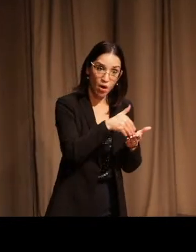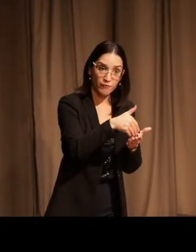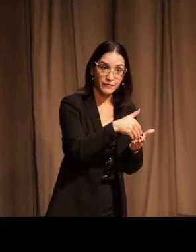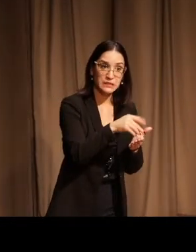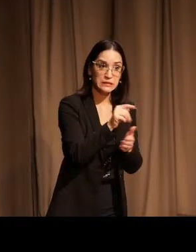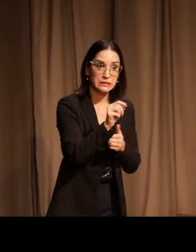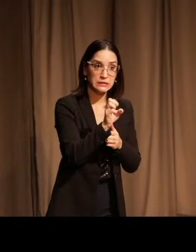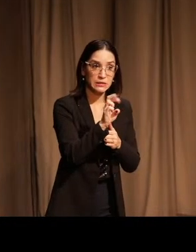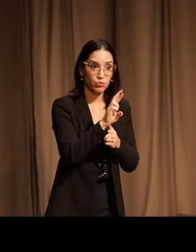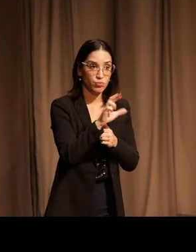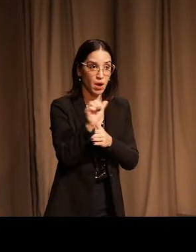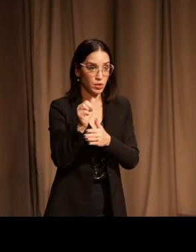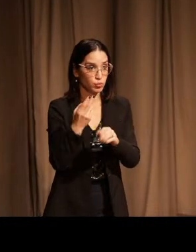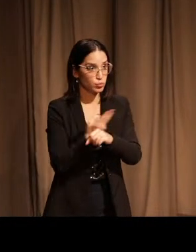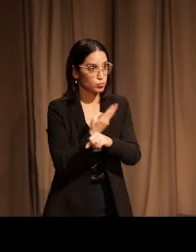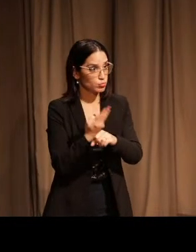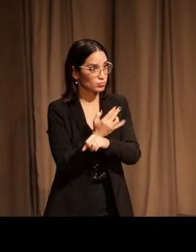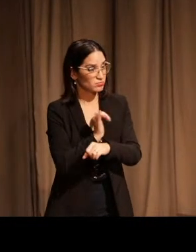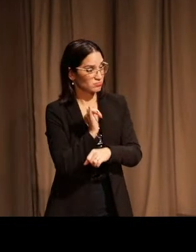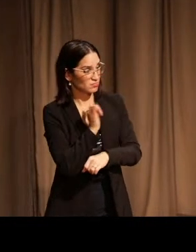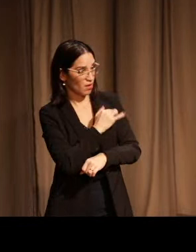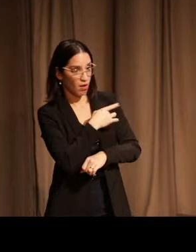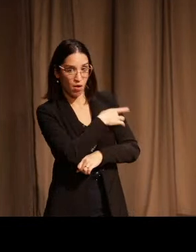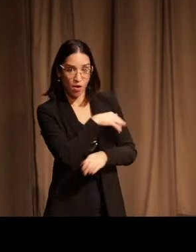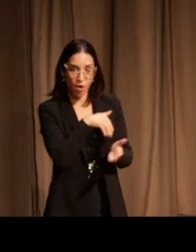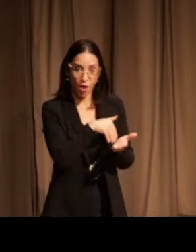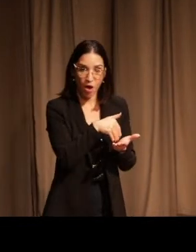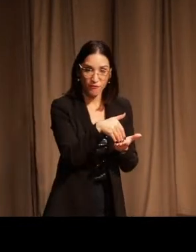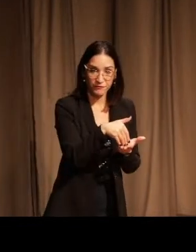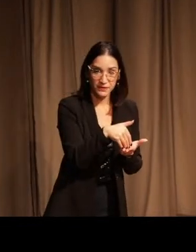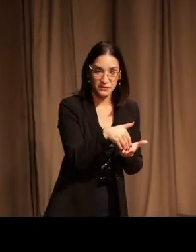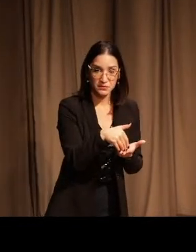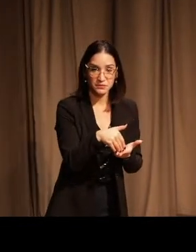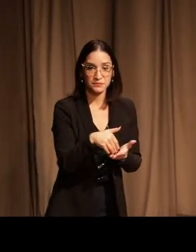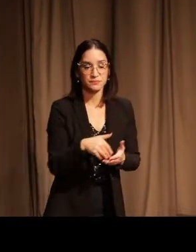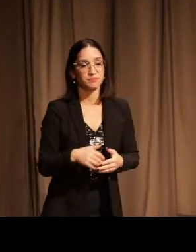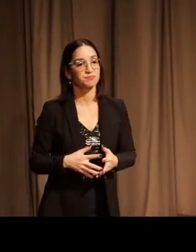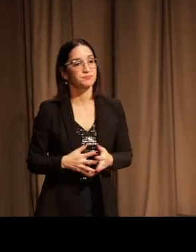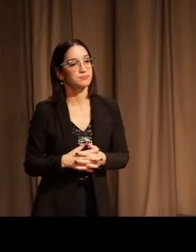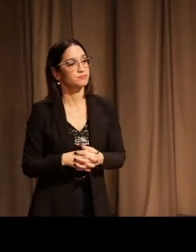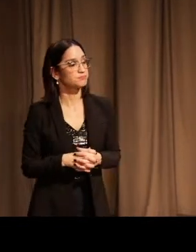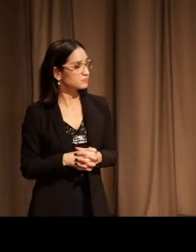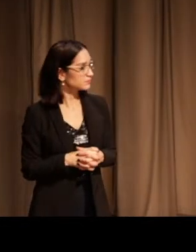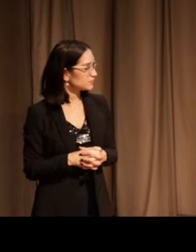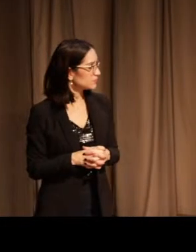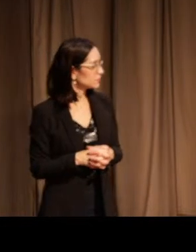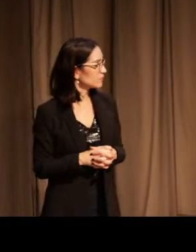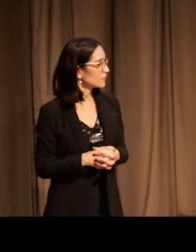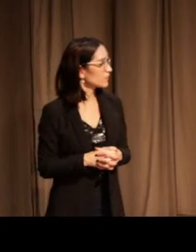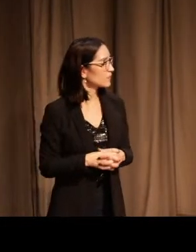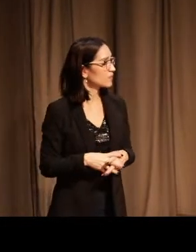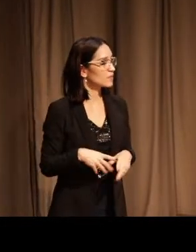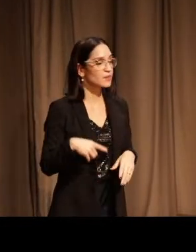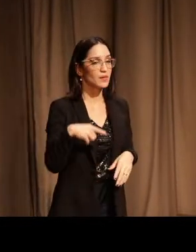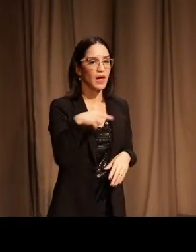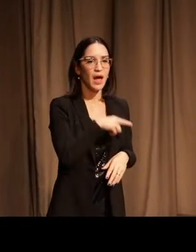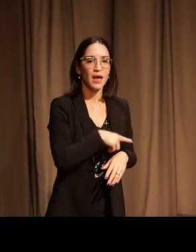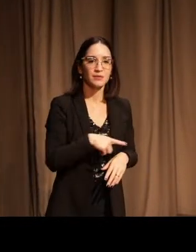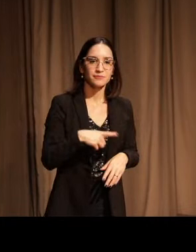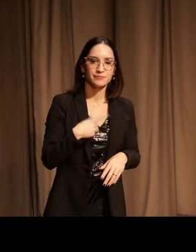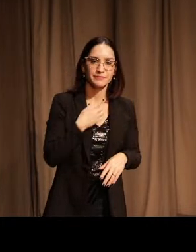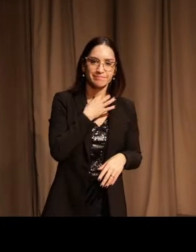Uh-huh. So, well, my interest in tarot began when I was a kid